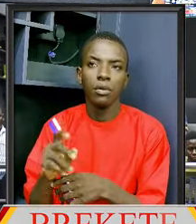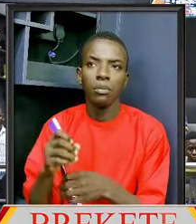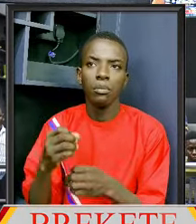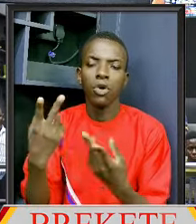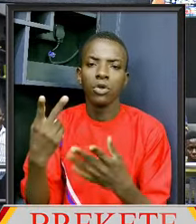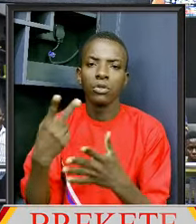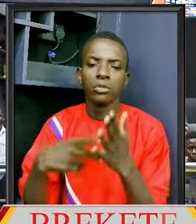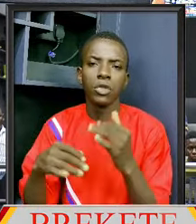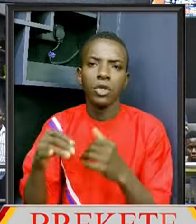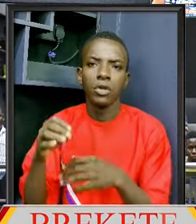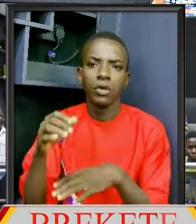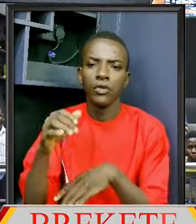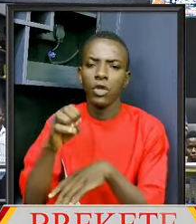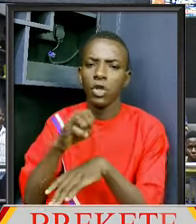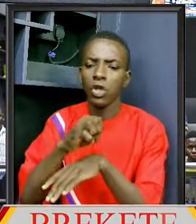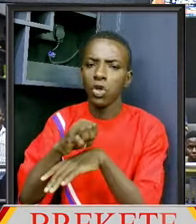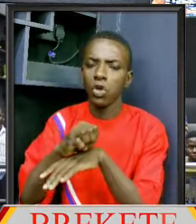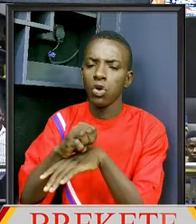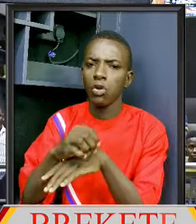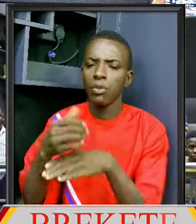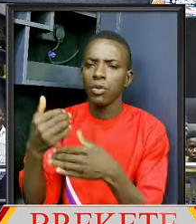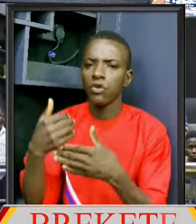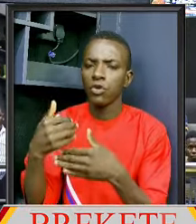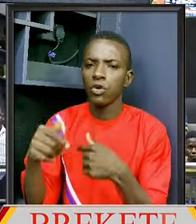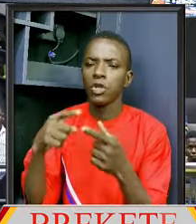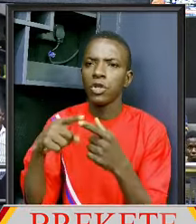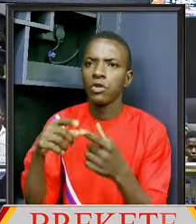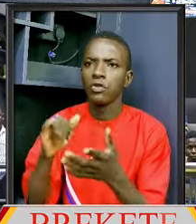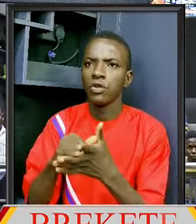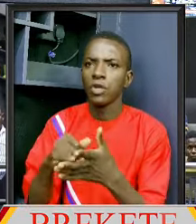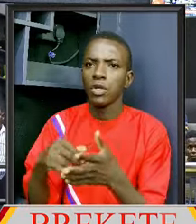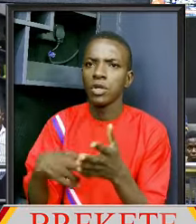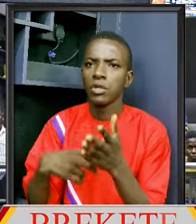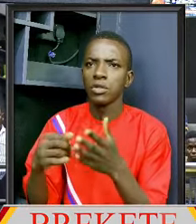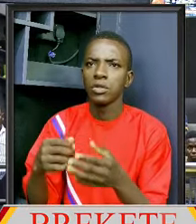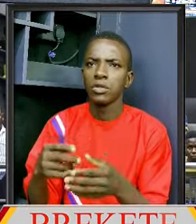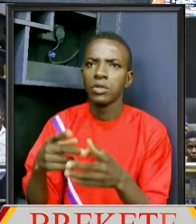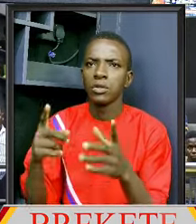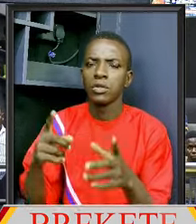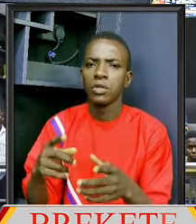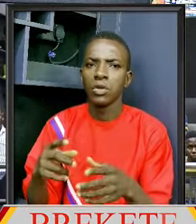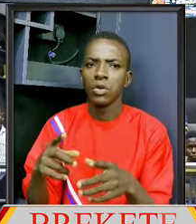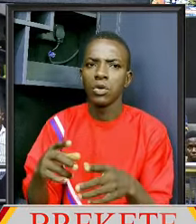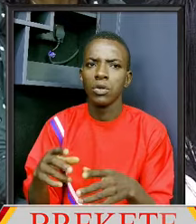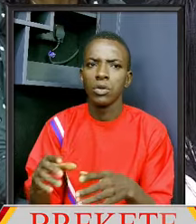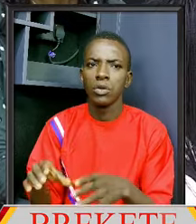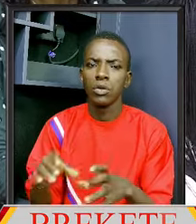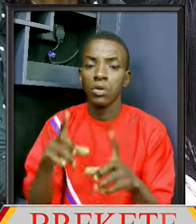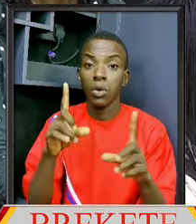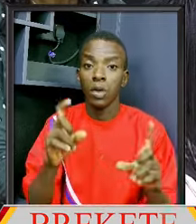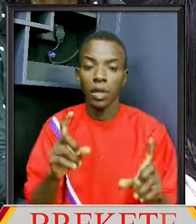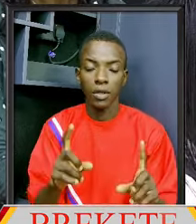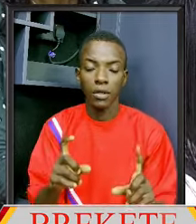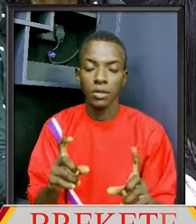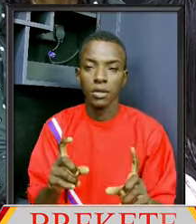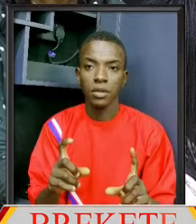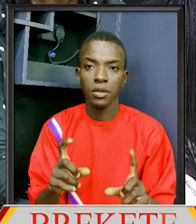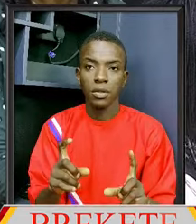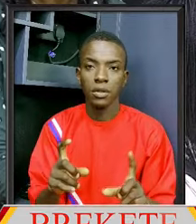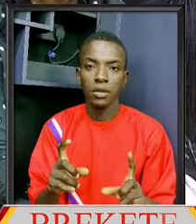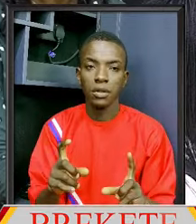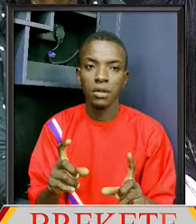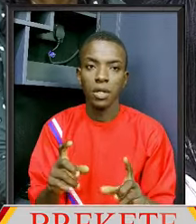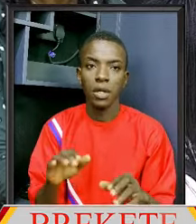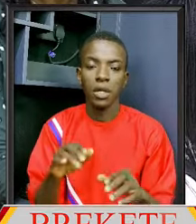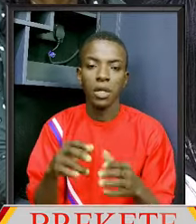and most parts of Europe and America, before they give you that your license will expire, they go do you for test. License to